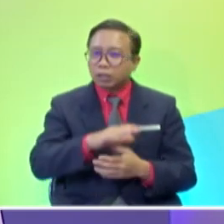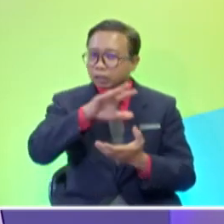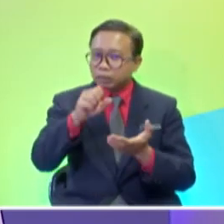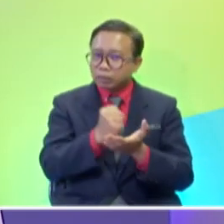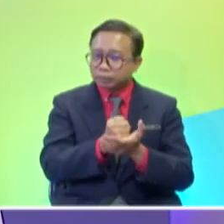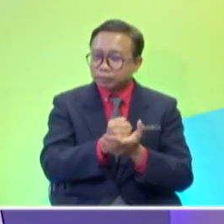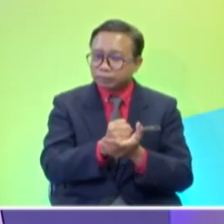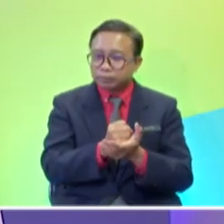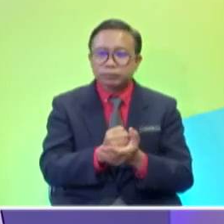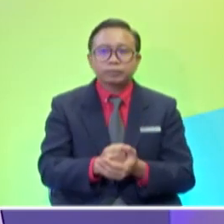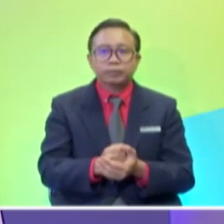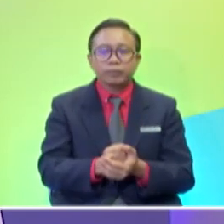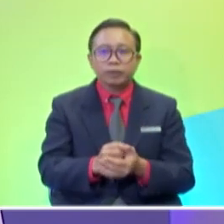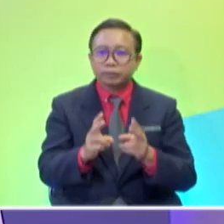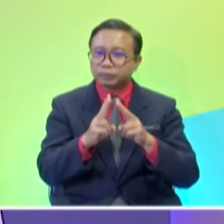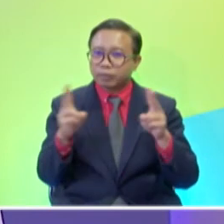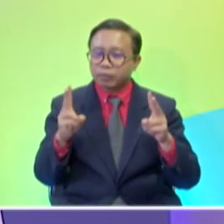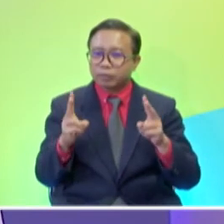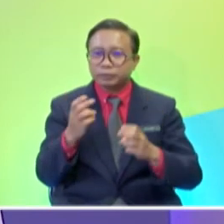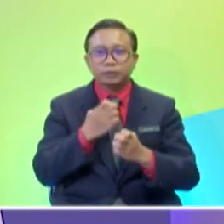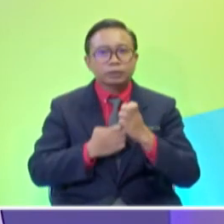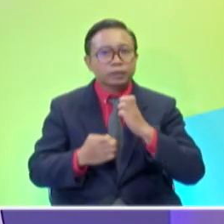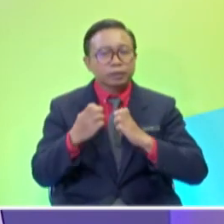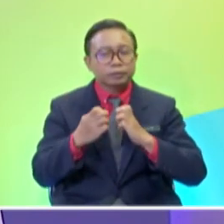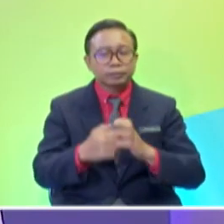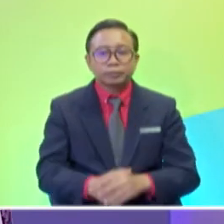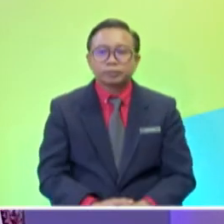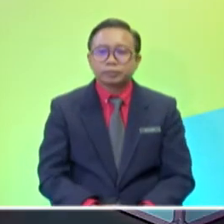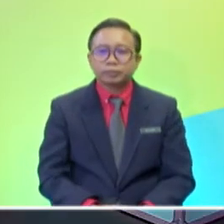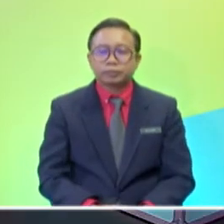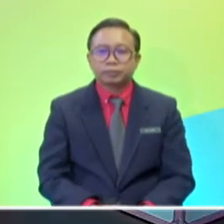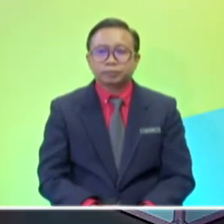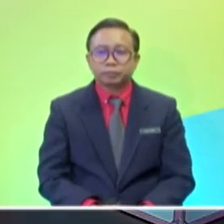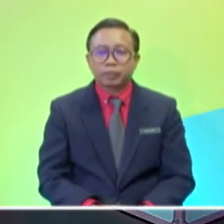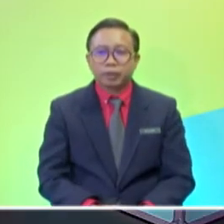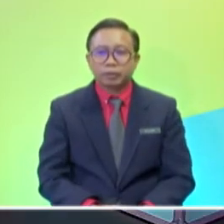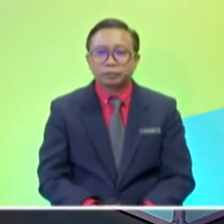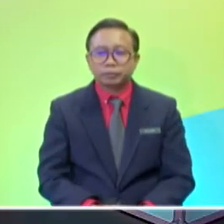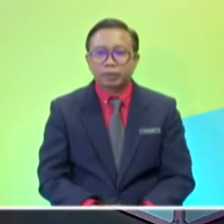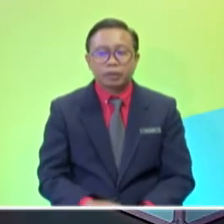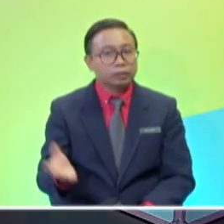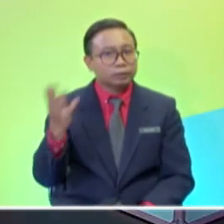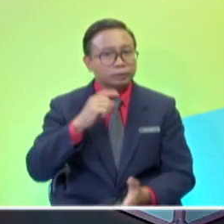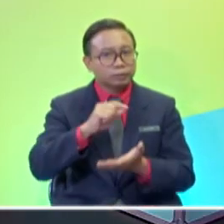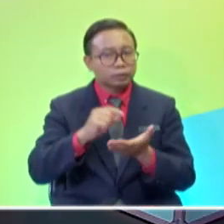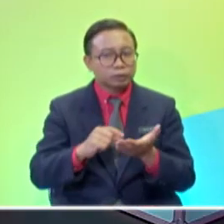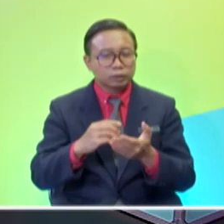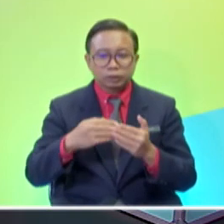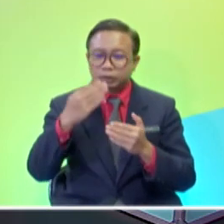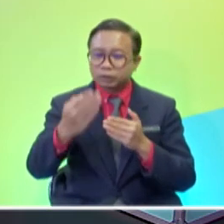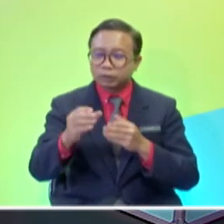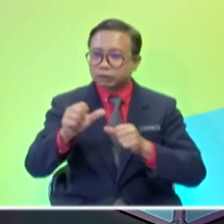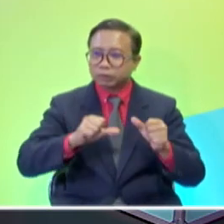that she wanted to do because it's so very exciting. All right? Okay. Right, let's move on to the next activity then.